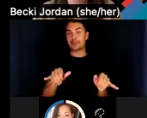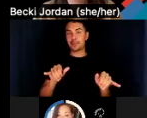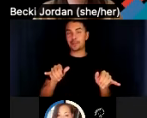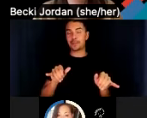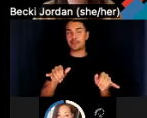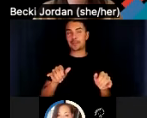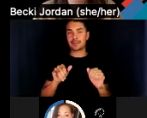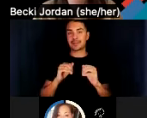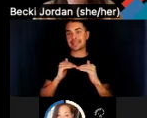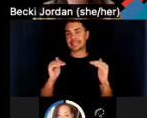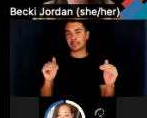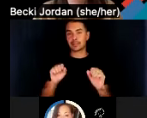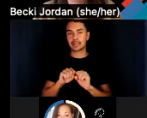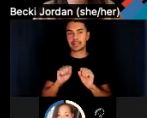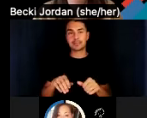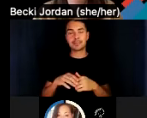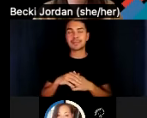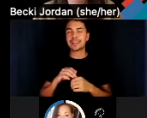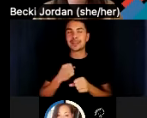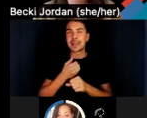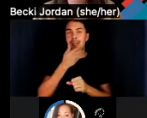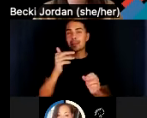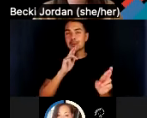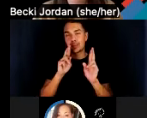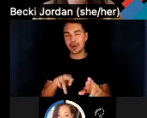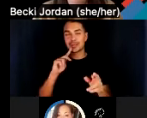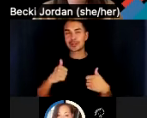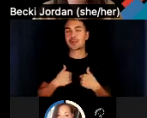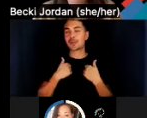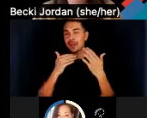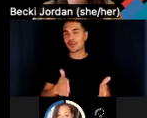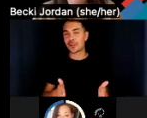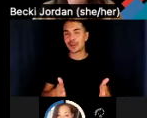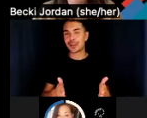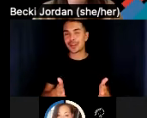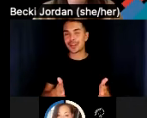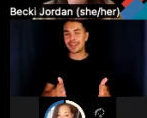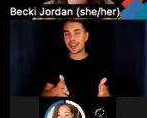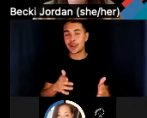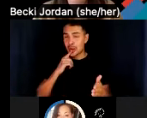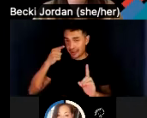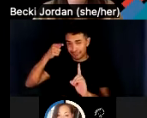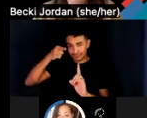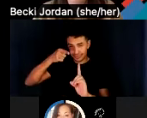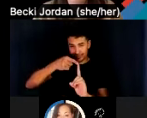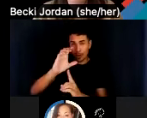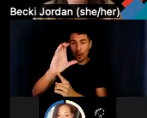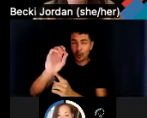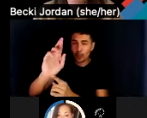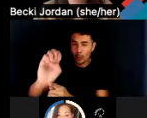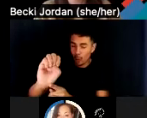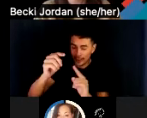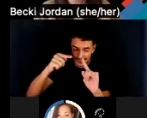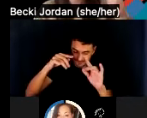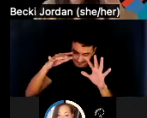possible outcome or response for survivors. And really at the core of the work that a sexual assault response